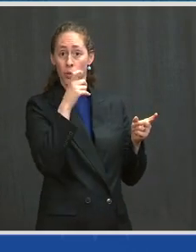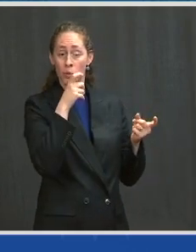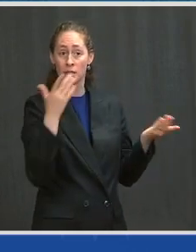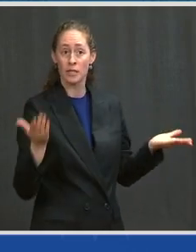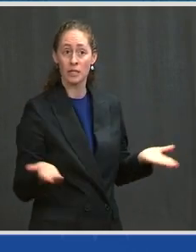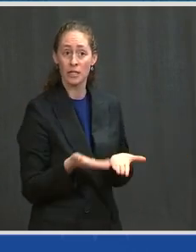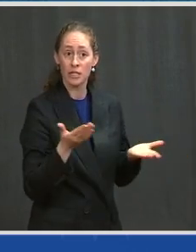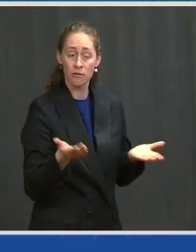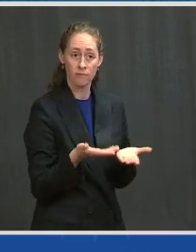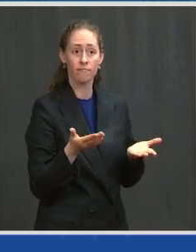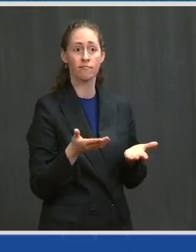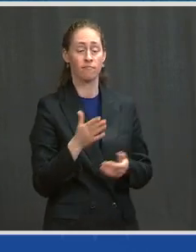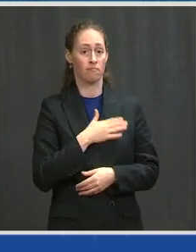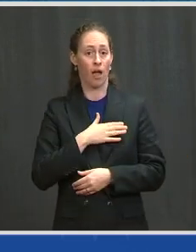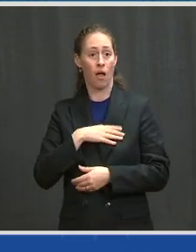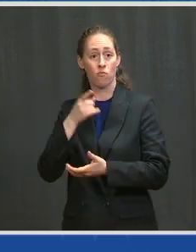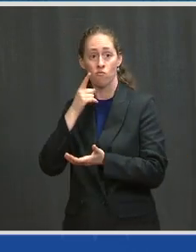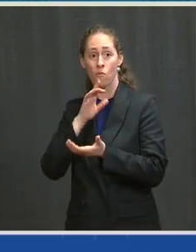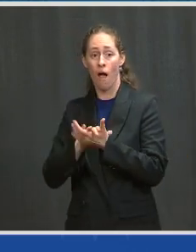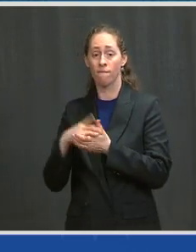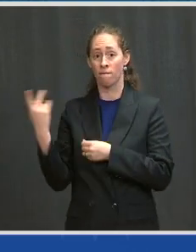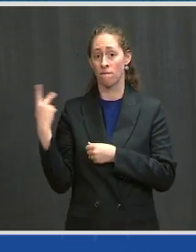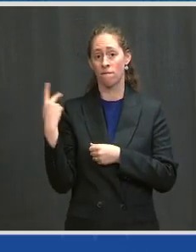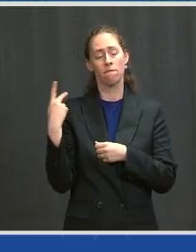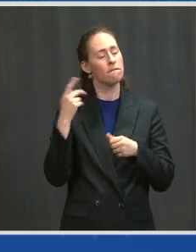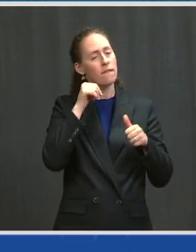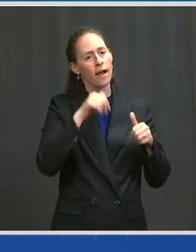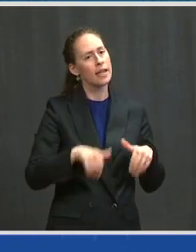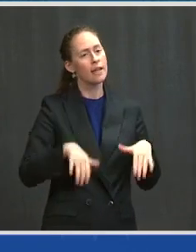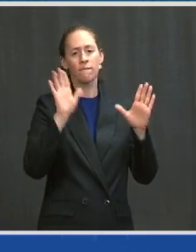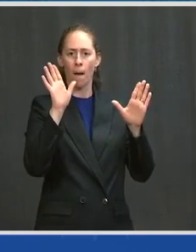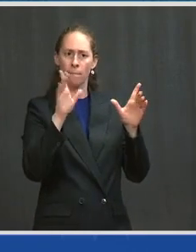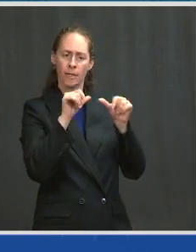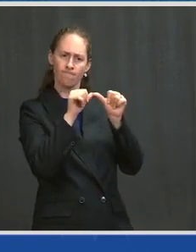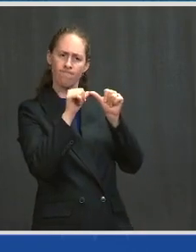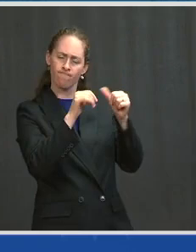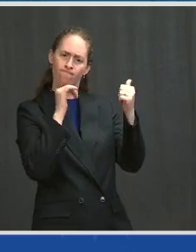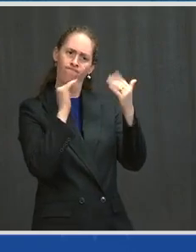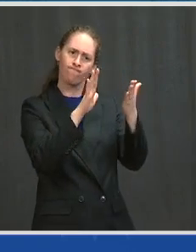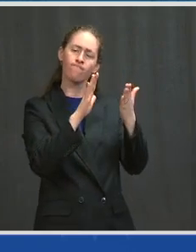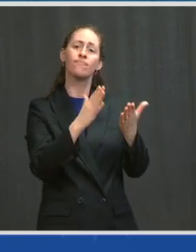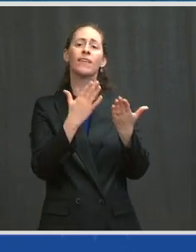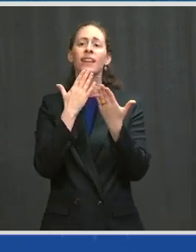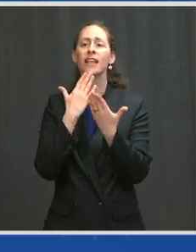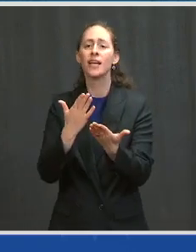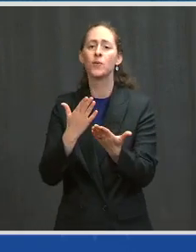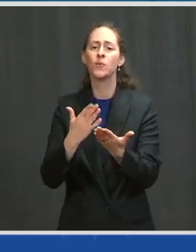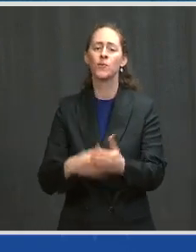up until we deal with equity across the board. Thank you so very much. Thank you.